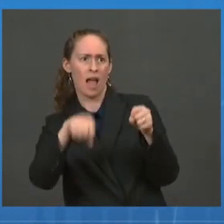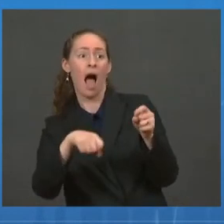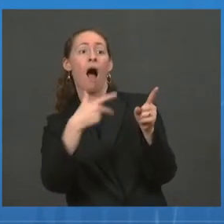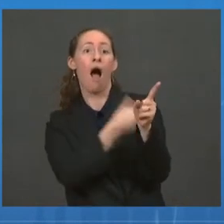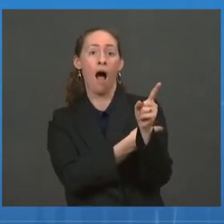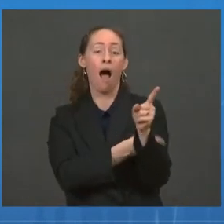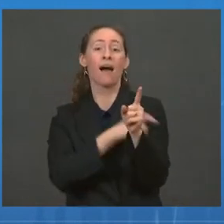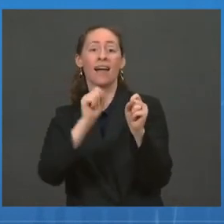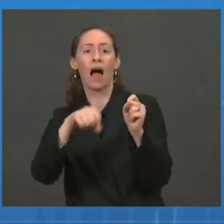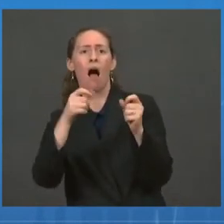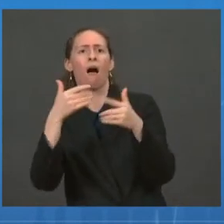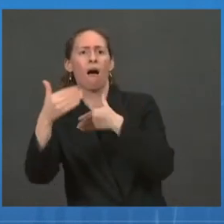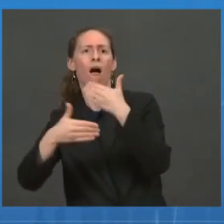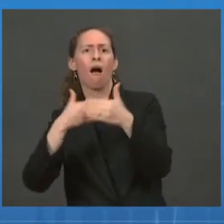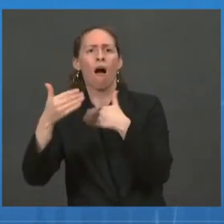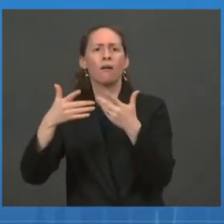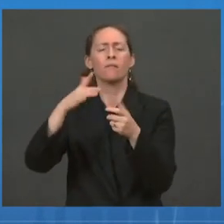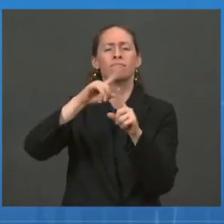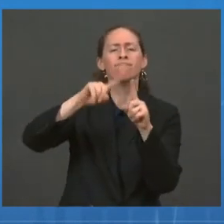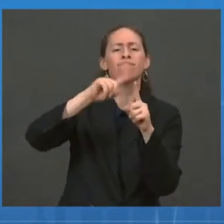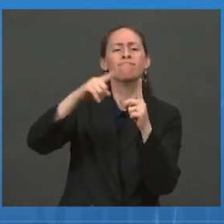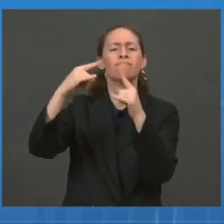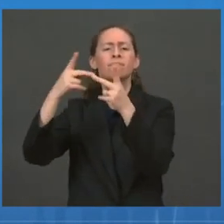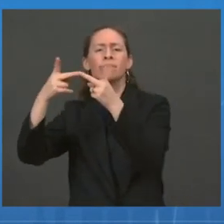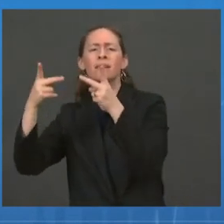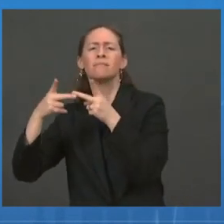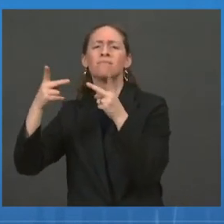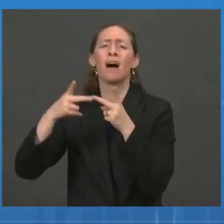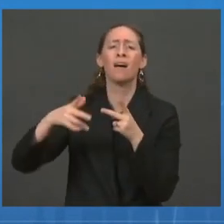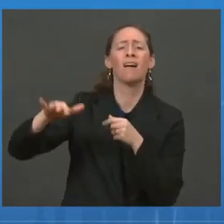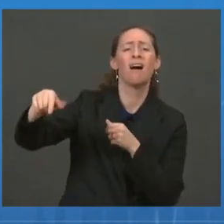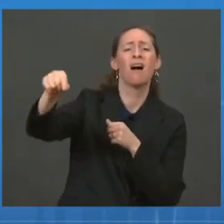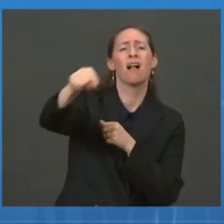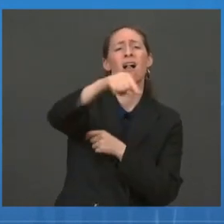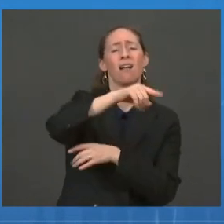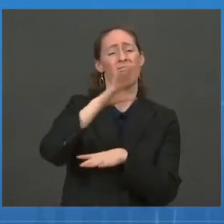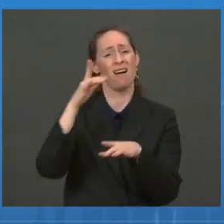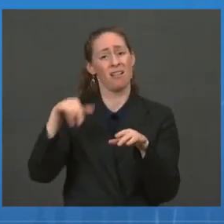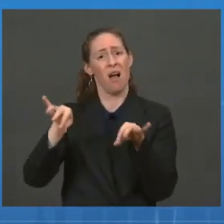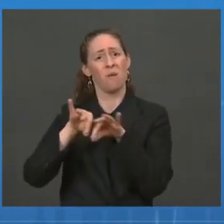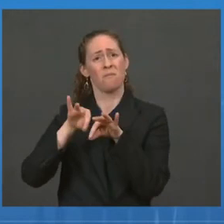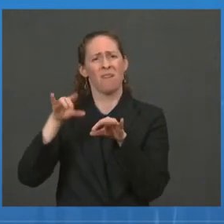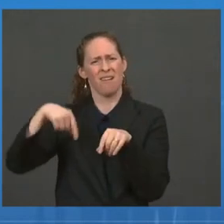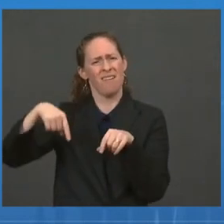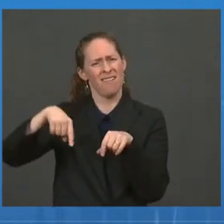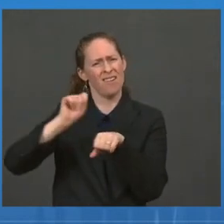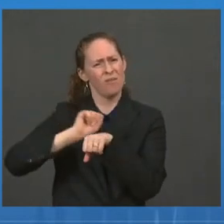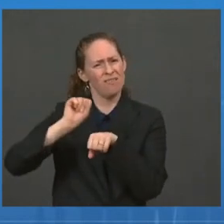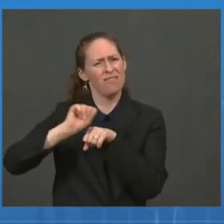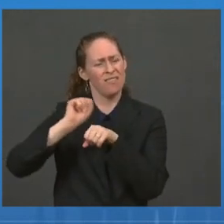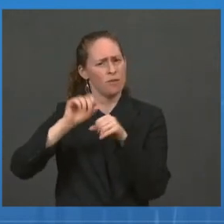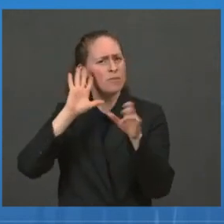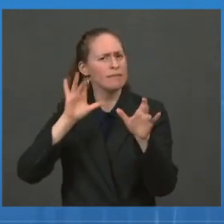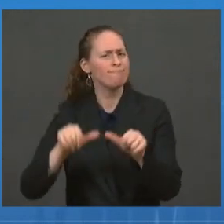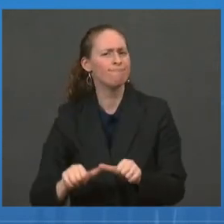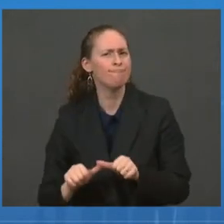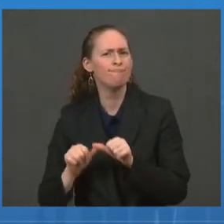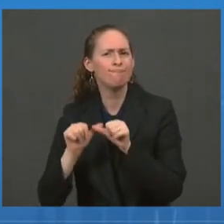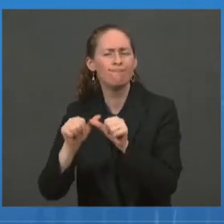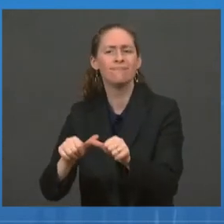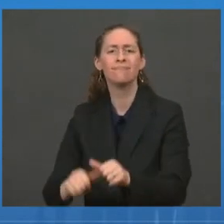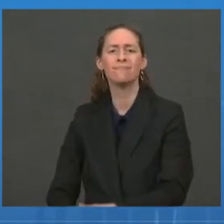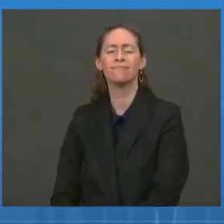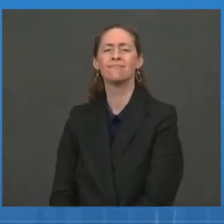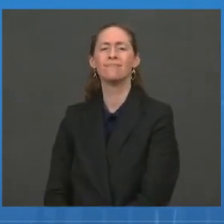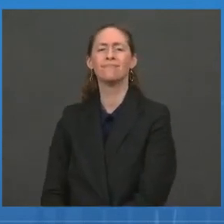vital work and it is increasingly important as there are greater and greater supply of vaccine around the world i think just overall